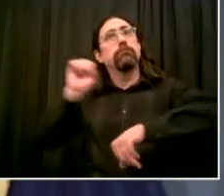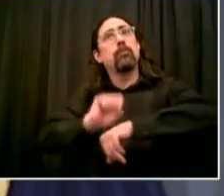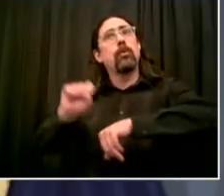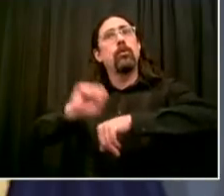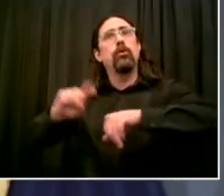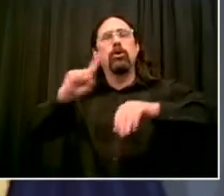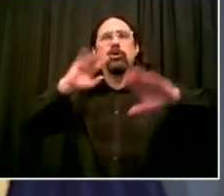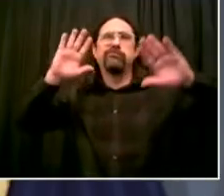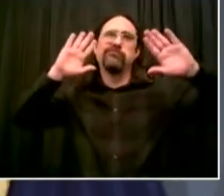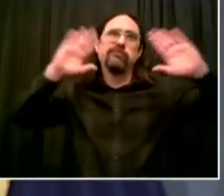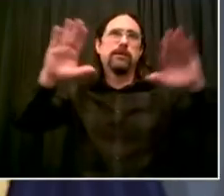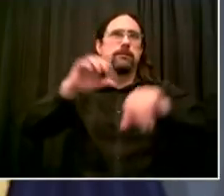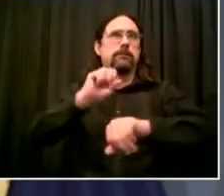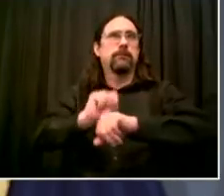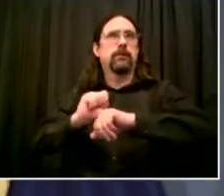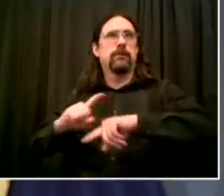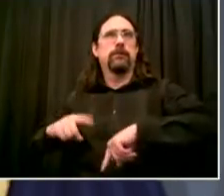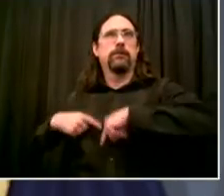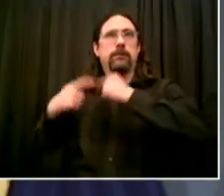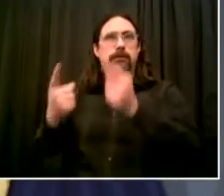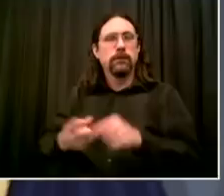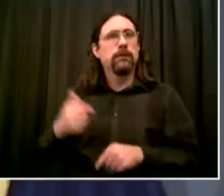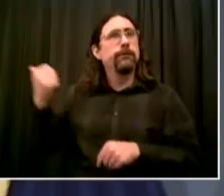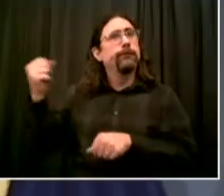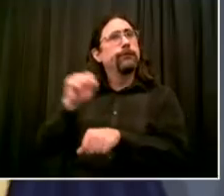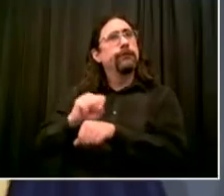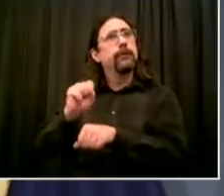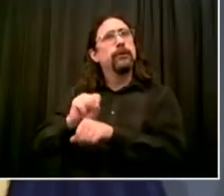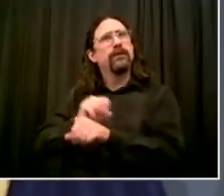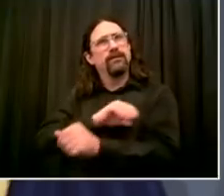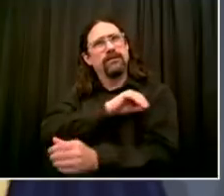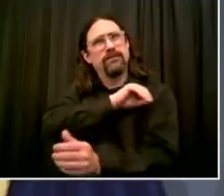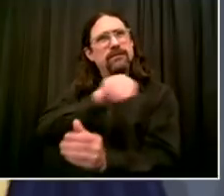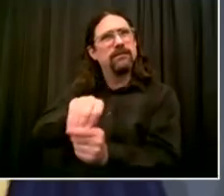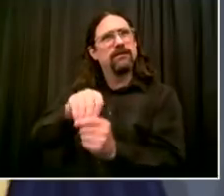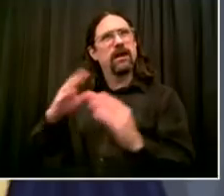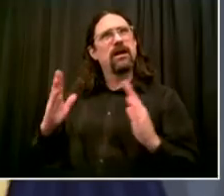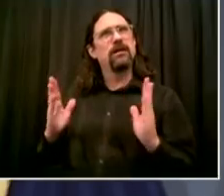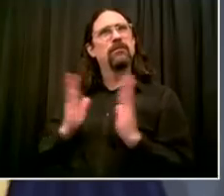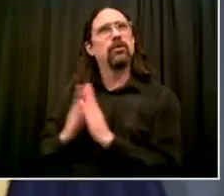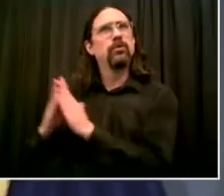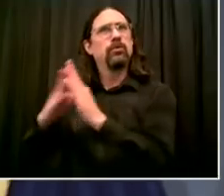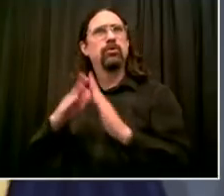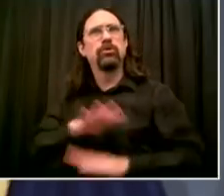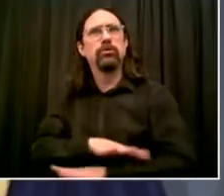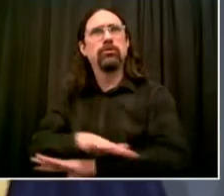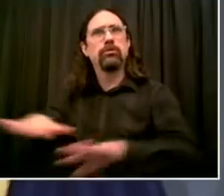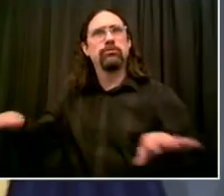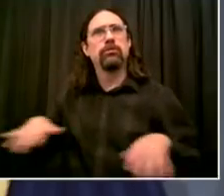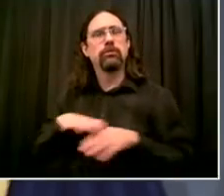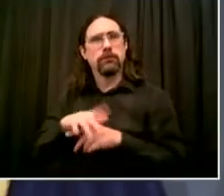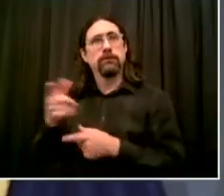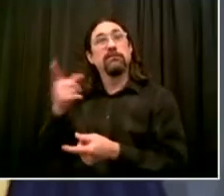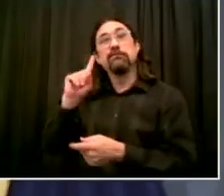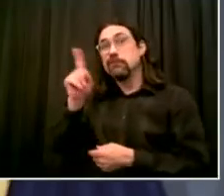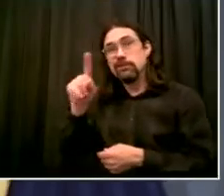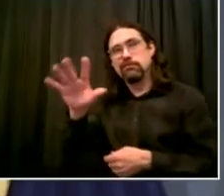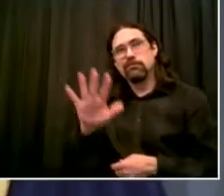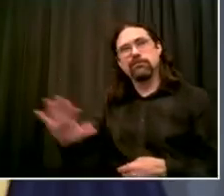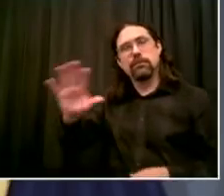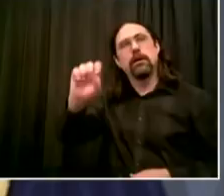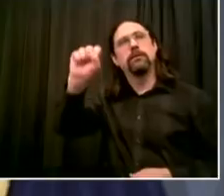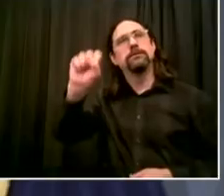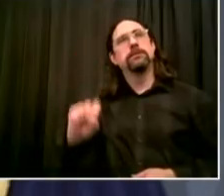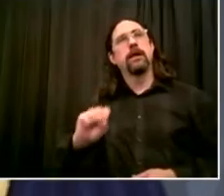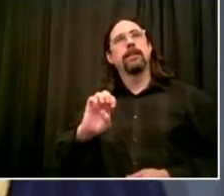Southeast Queens, work at the grassroots, making sure that government actually served people. And there's some